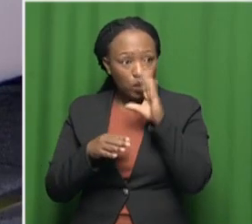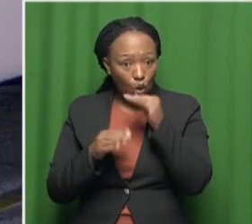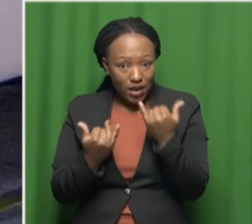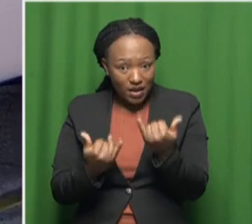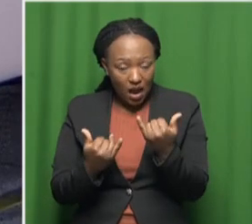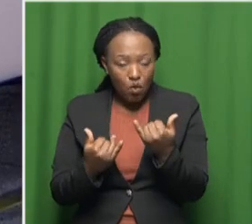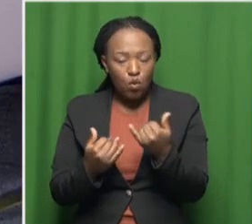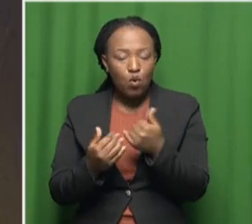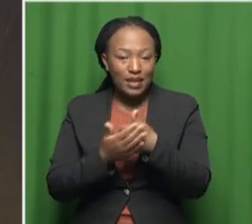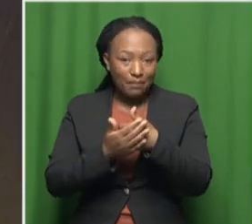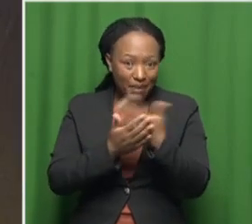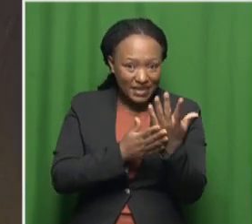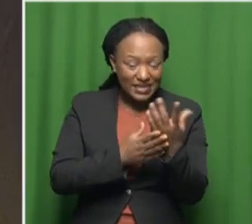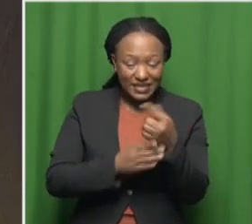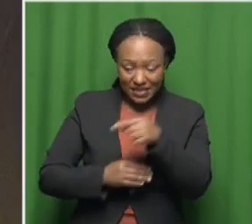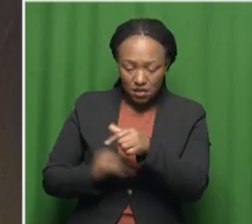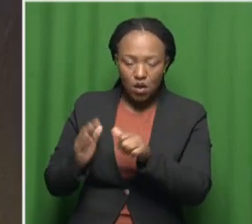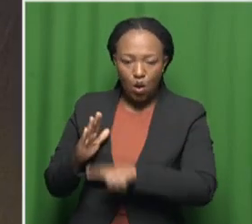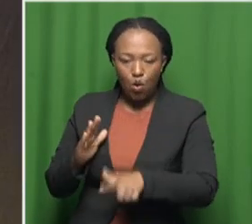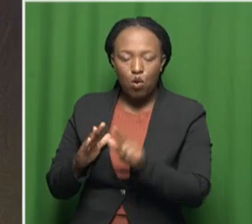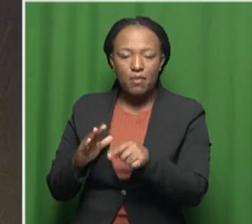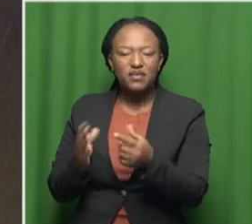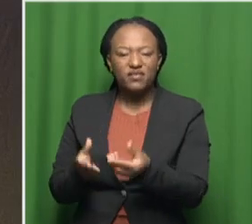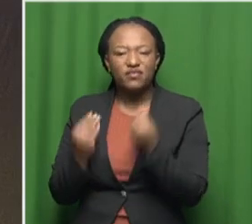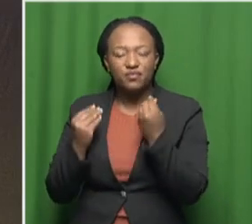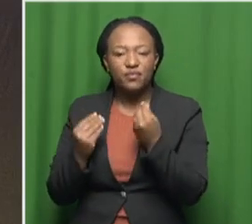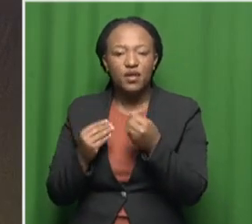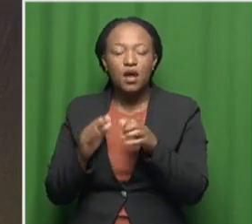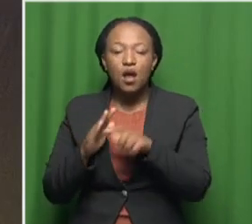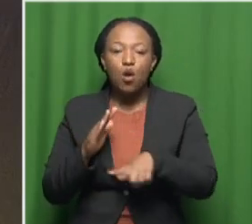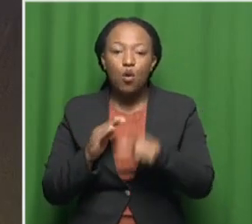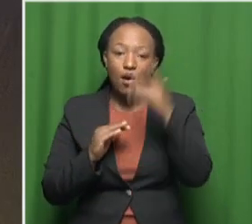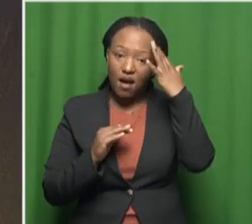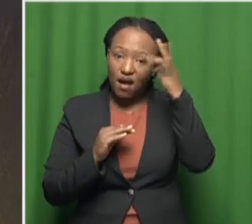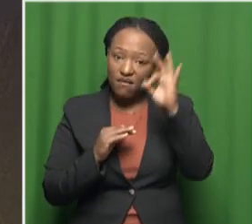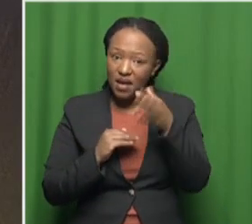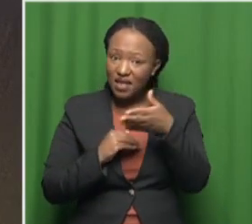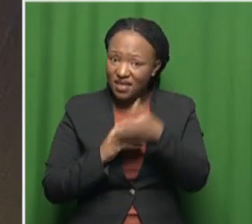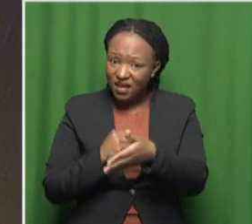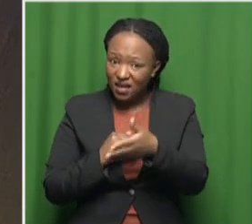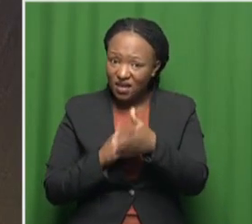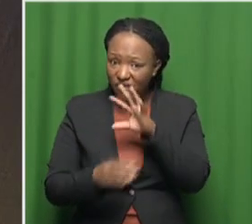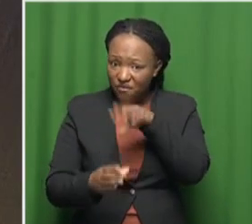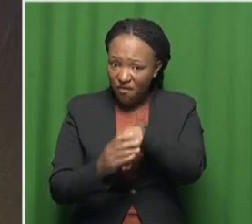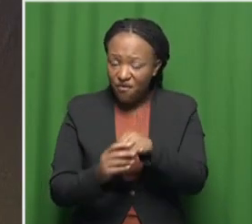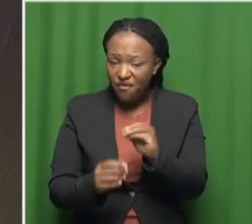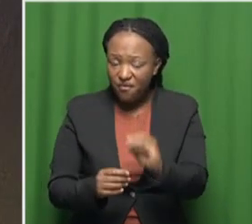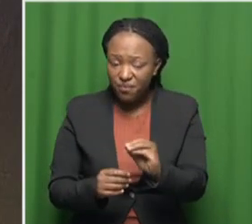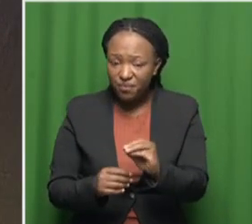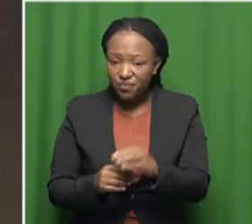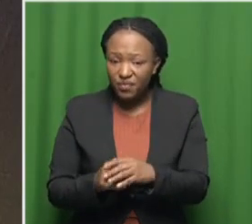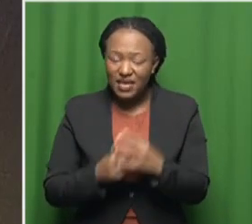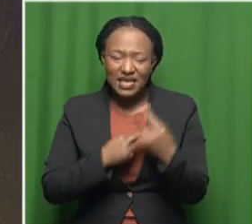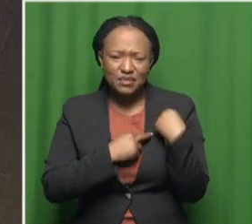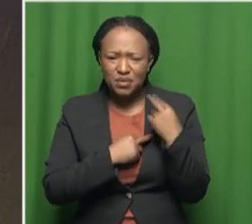about at BRICS. But is local government included here? Are they here? In what